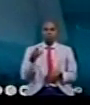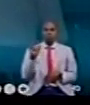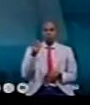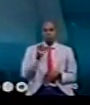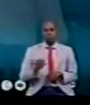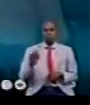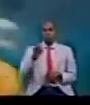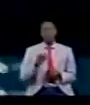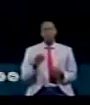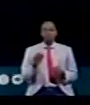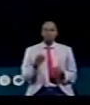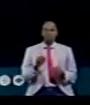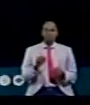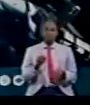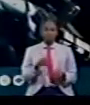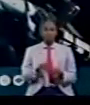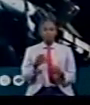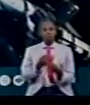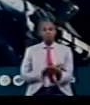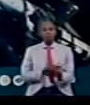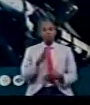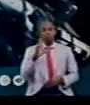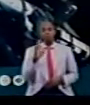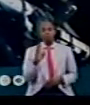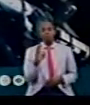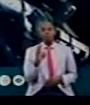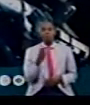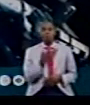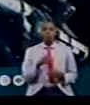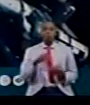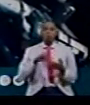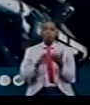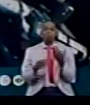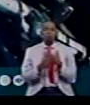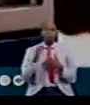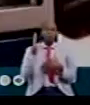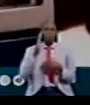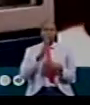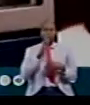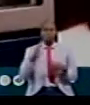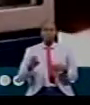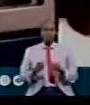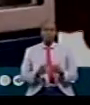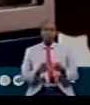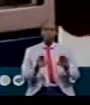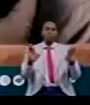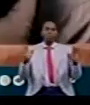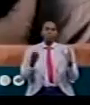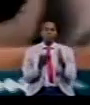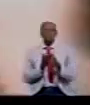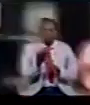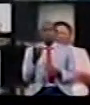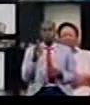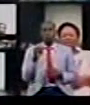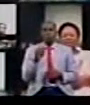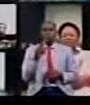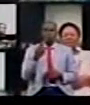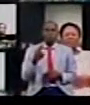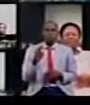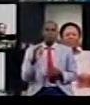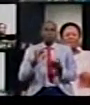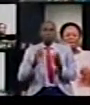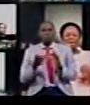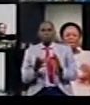you how young she is. And look at the husband. If at all the husband wants